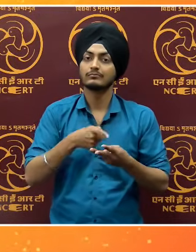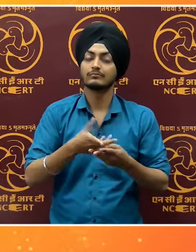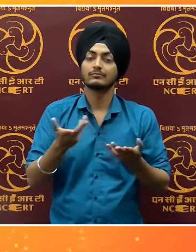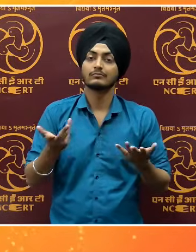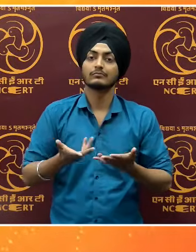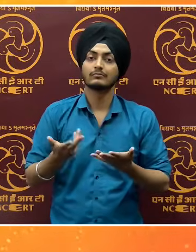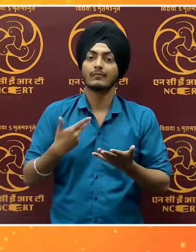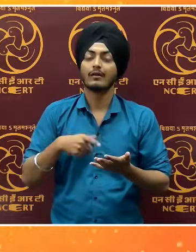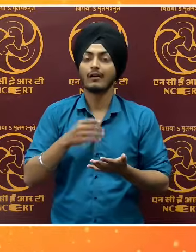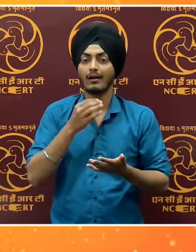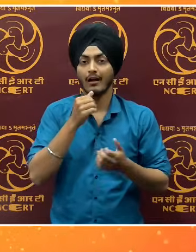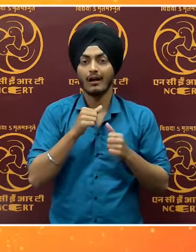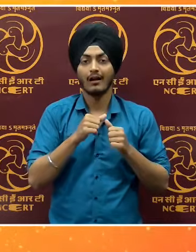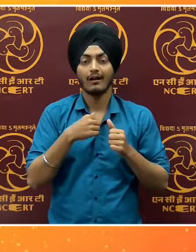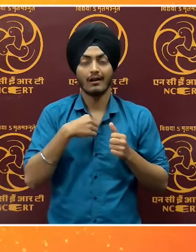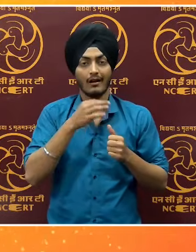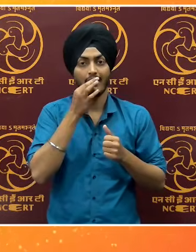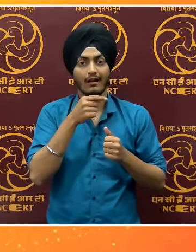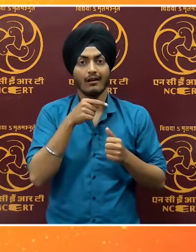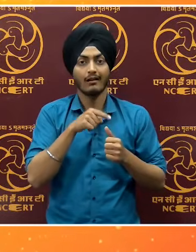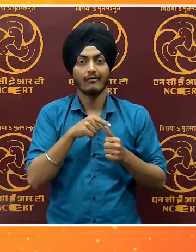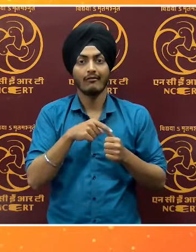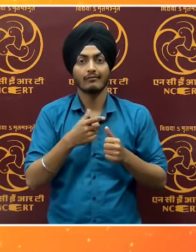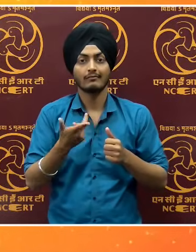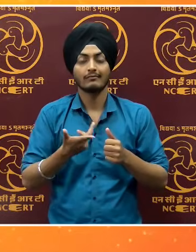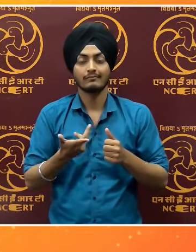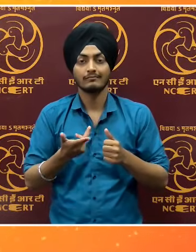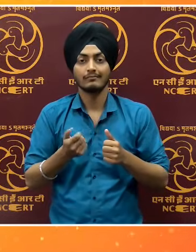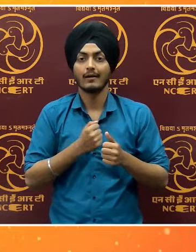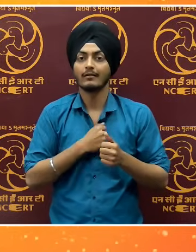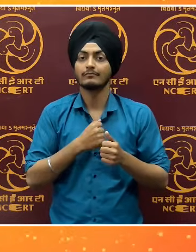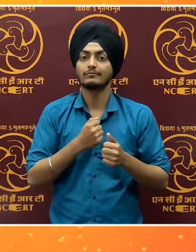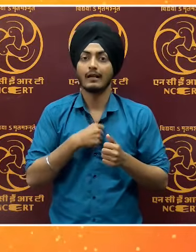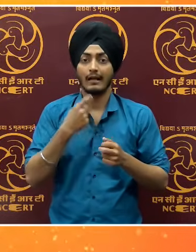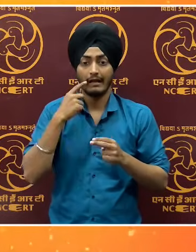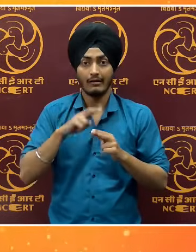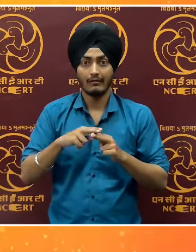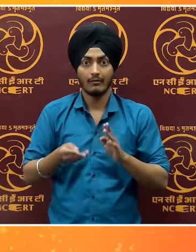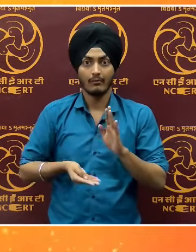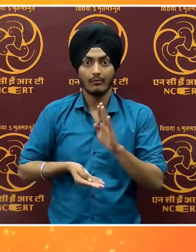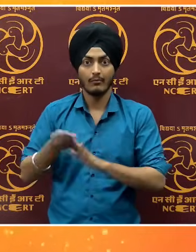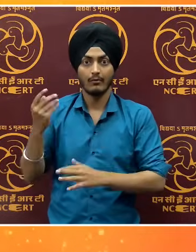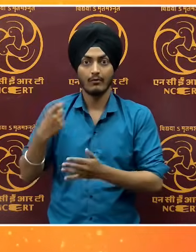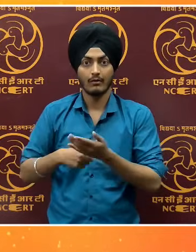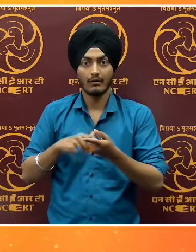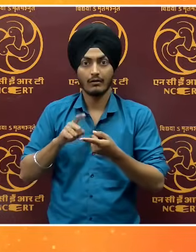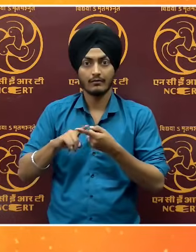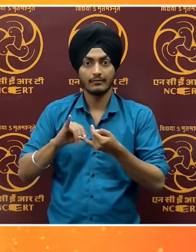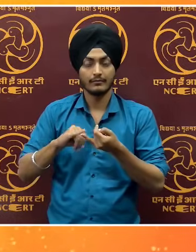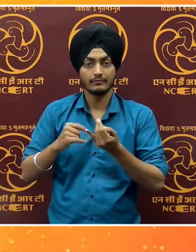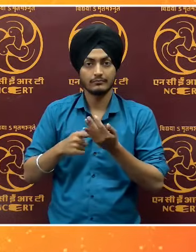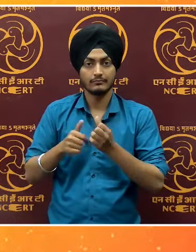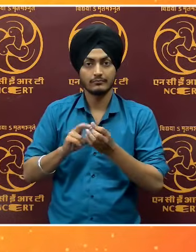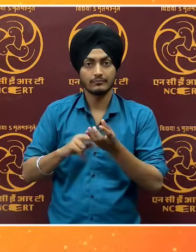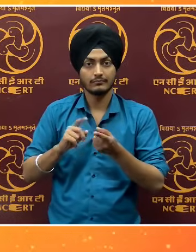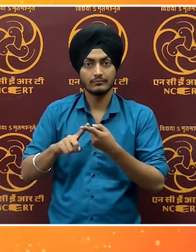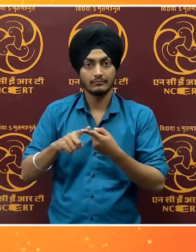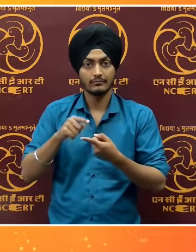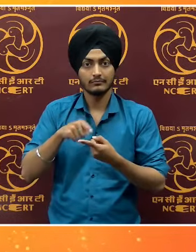That we called as a resistance of a material. More resistance means it will resist more the